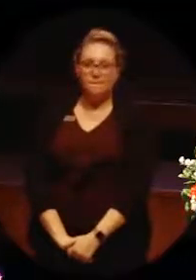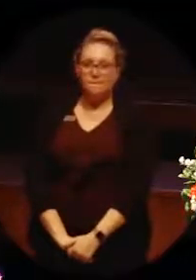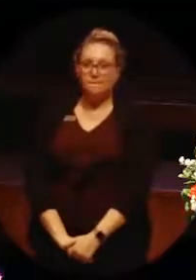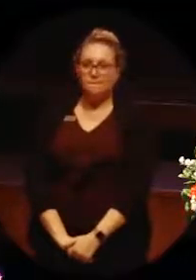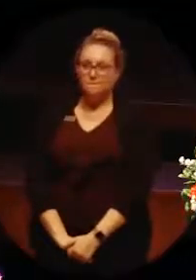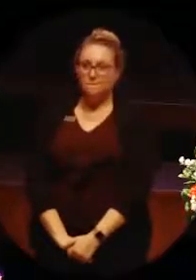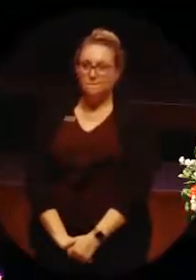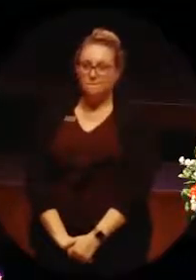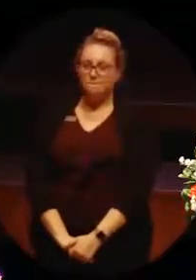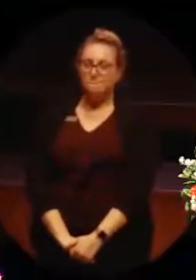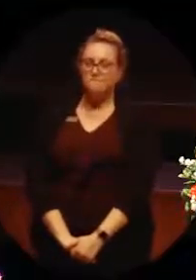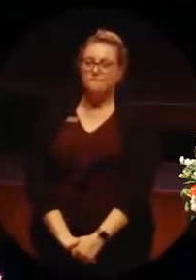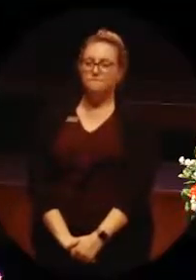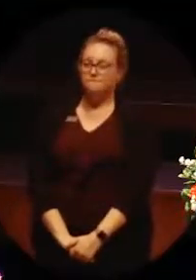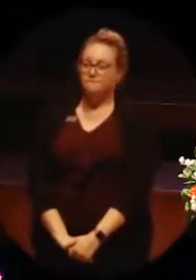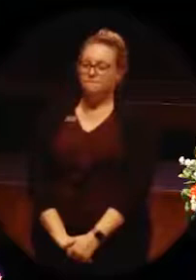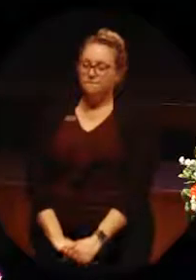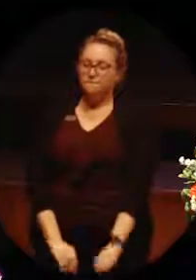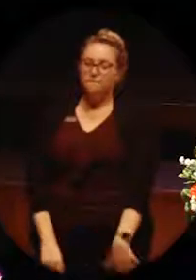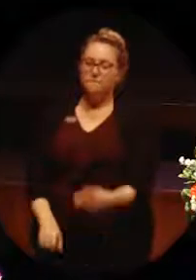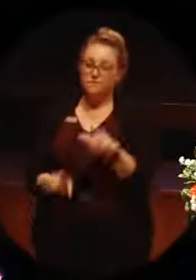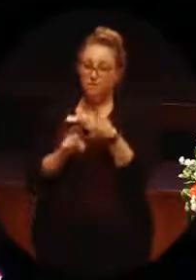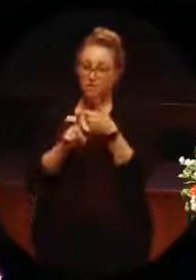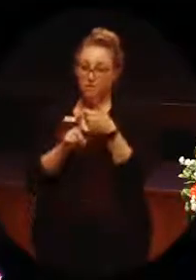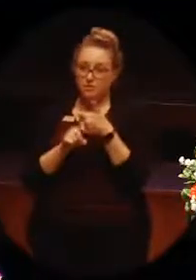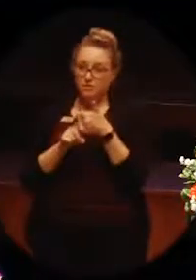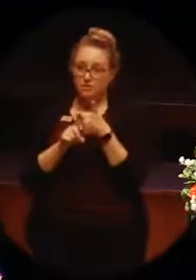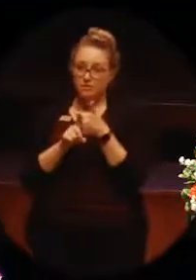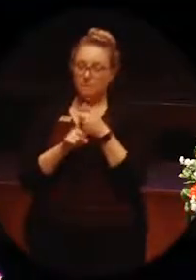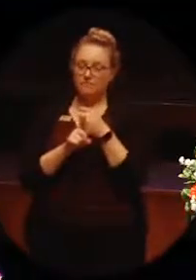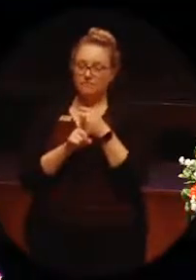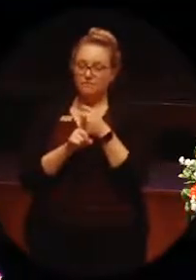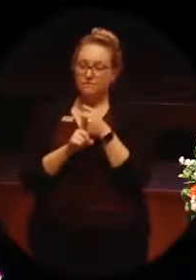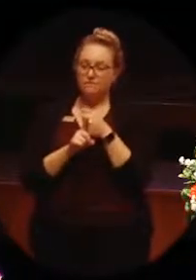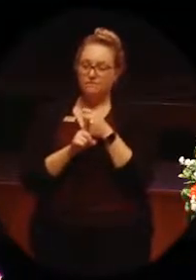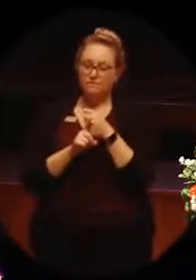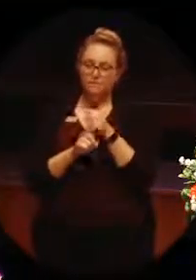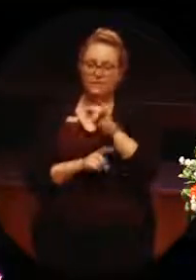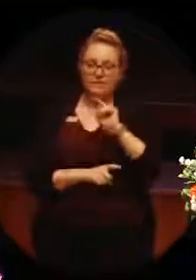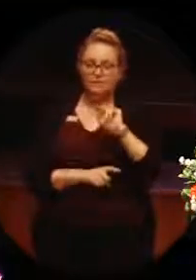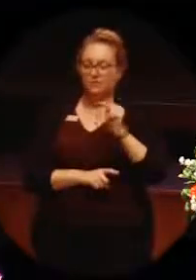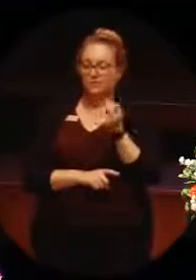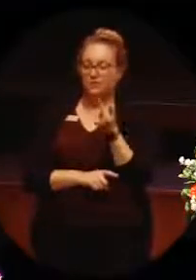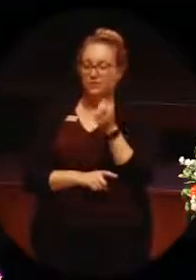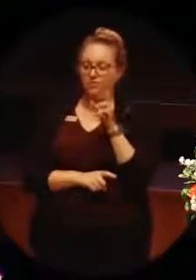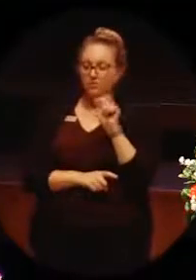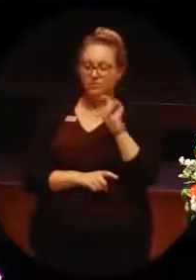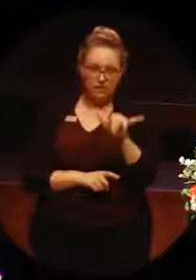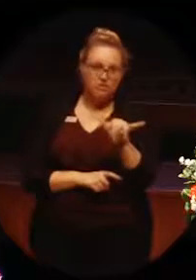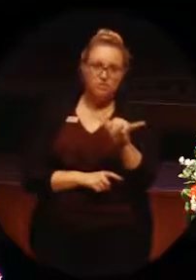One of the things that they mentioned about him was his integrity. All of you know integrity is something that our